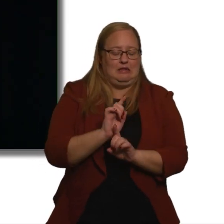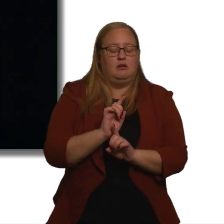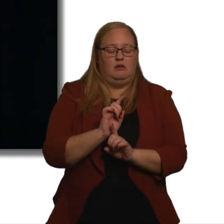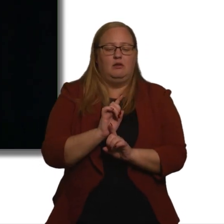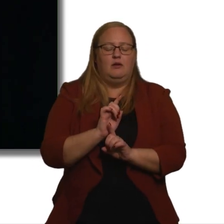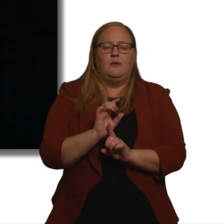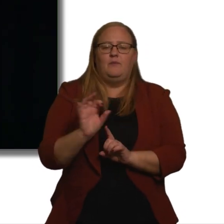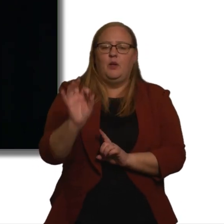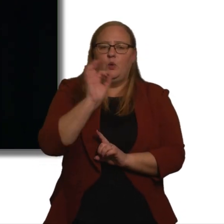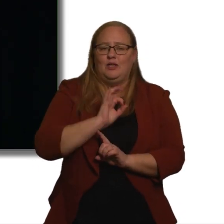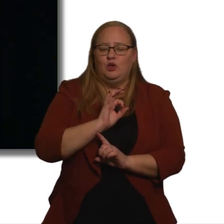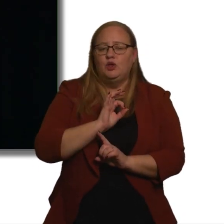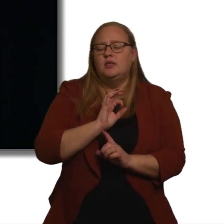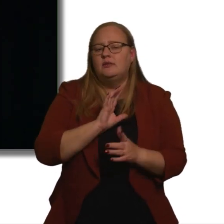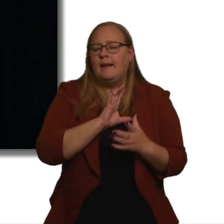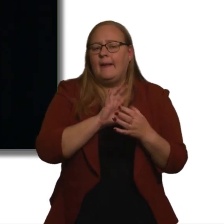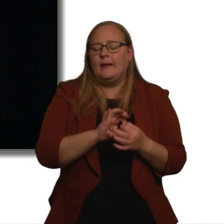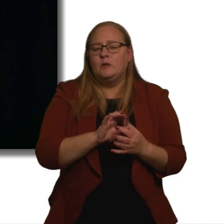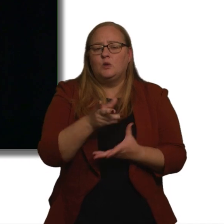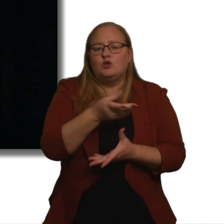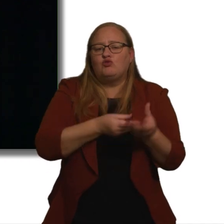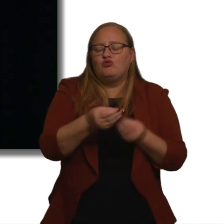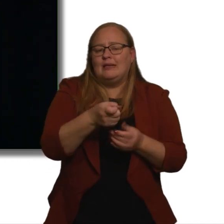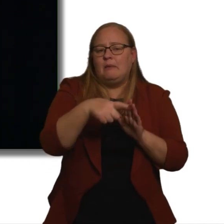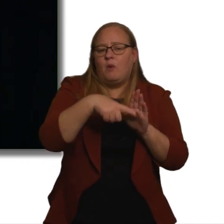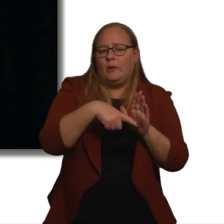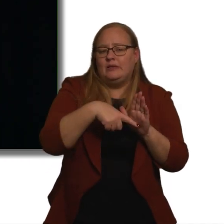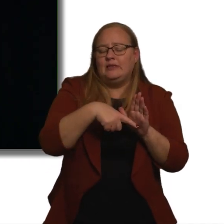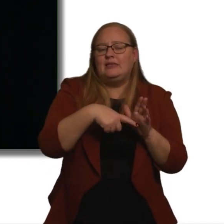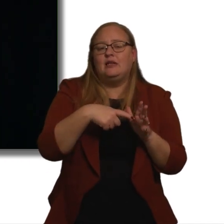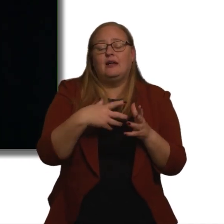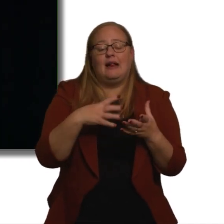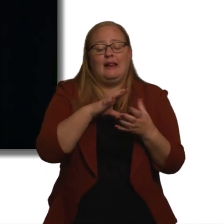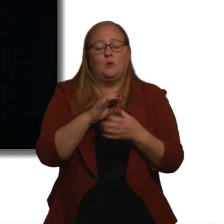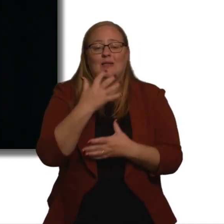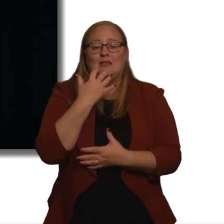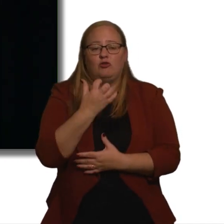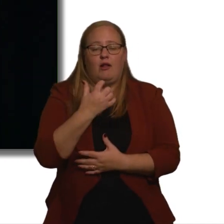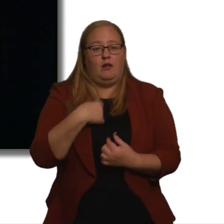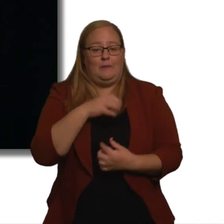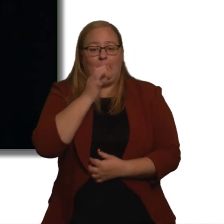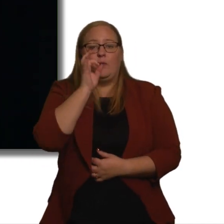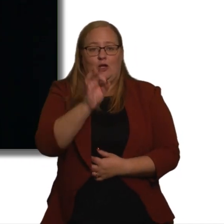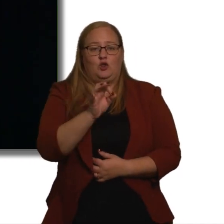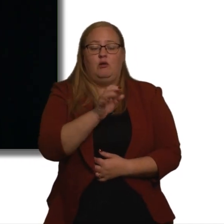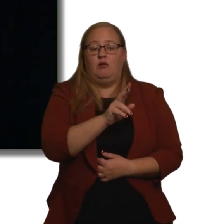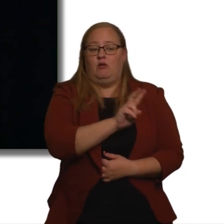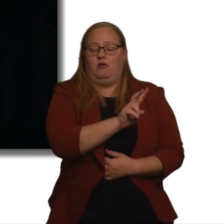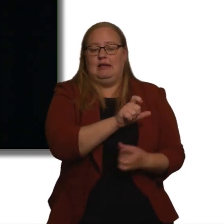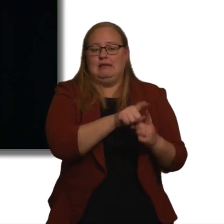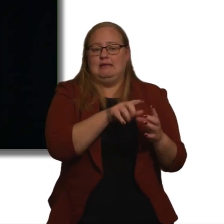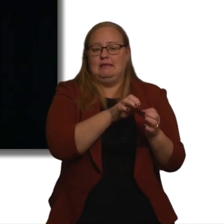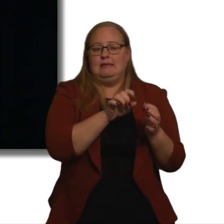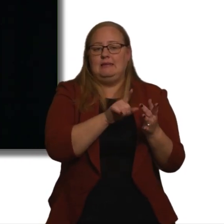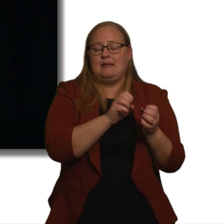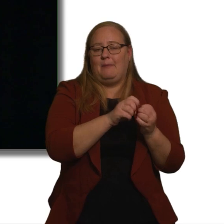about Co-op's trading policy with Israel. So I'm going to read the question and then invite Elaine and Debbie to respond on behalf of the Society.